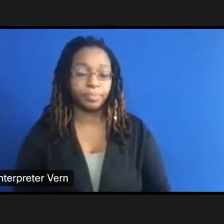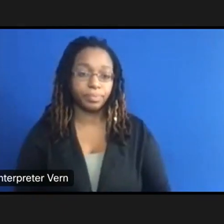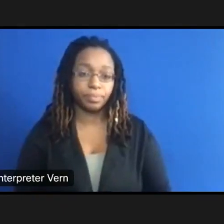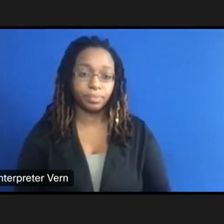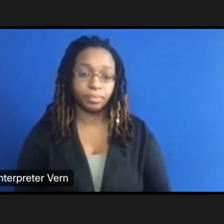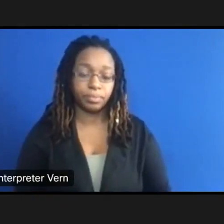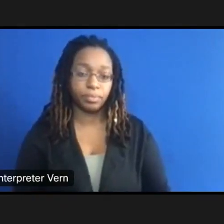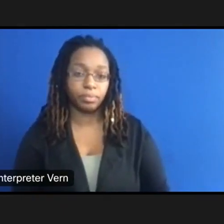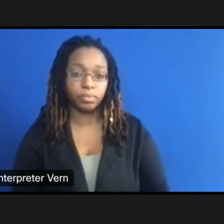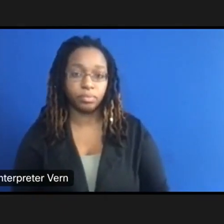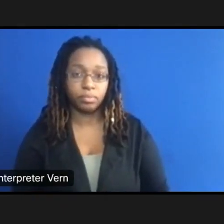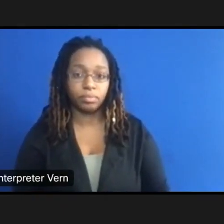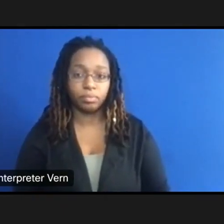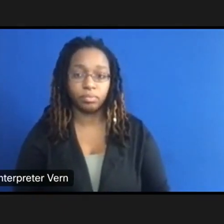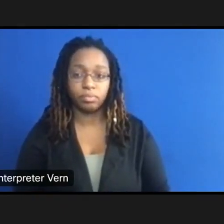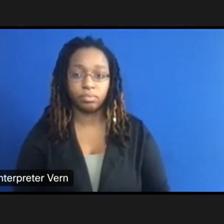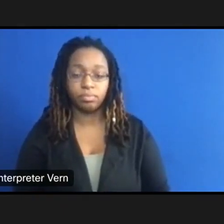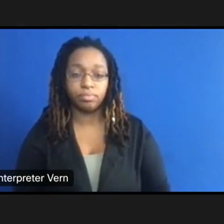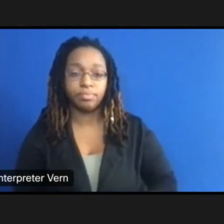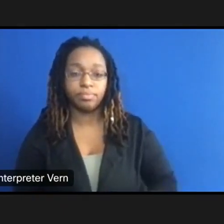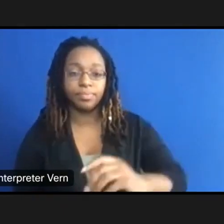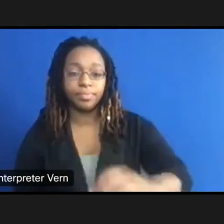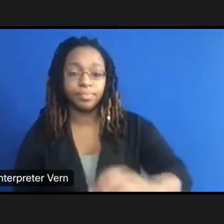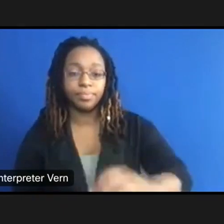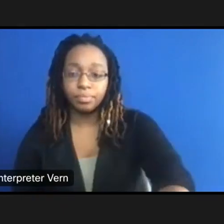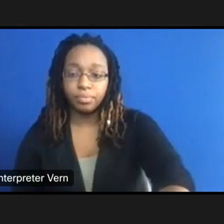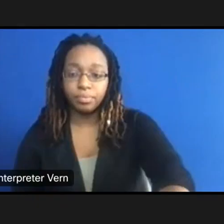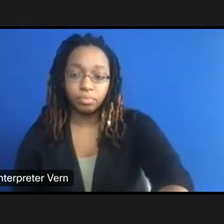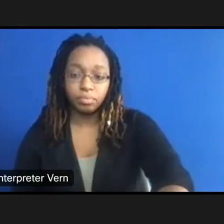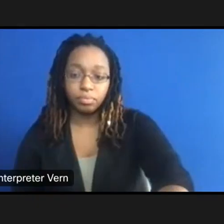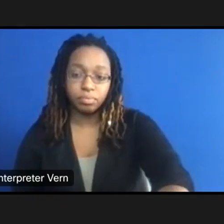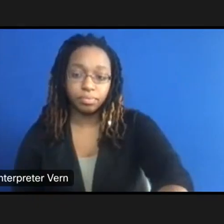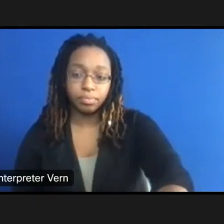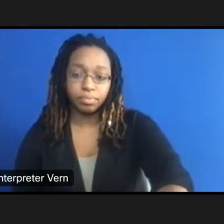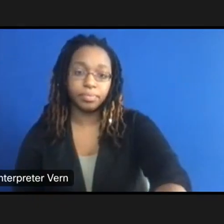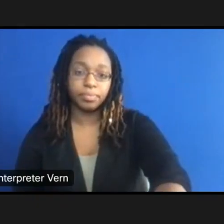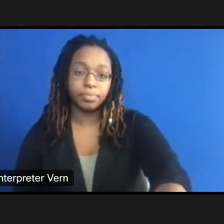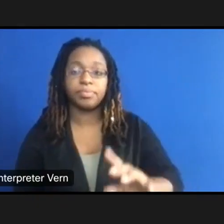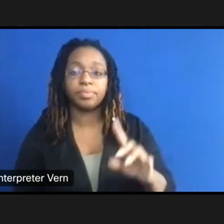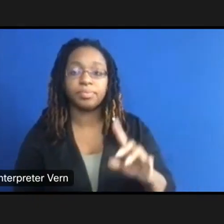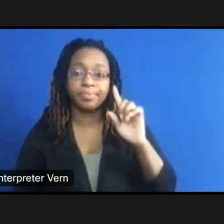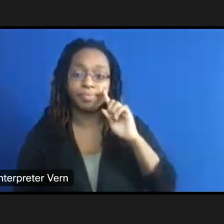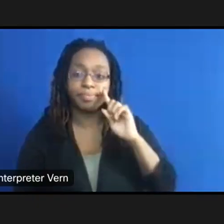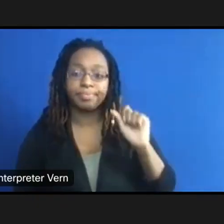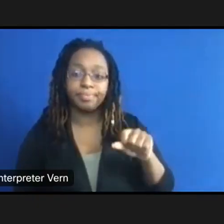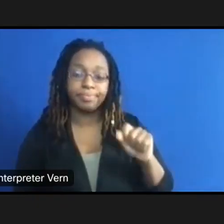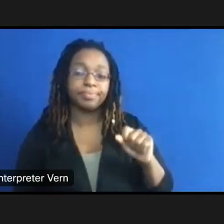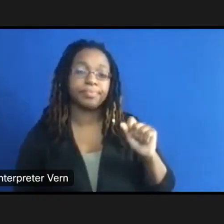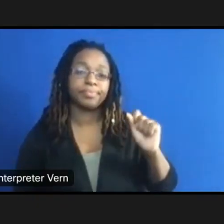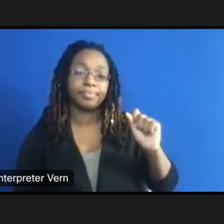I do believe that the presentation, is it the presentation that will be shared, Carla, or